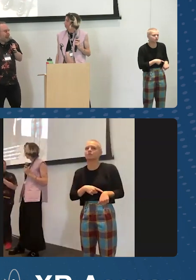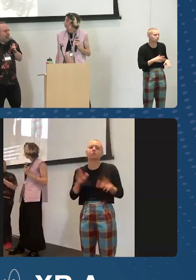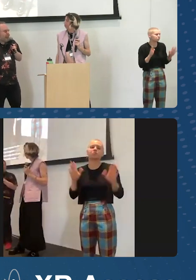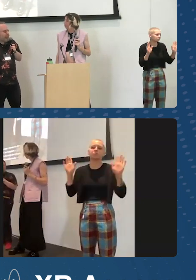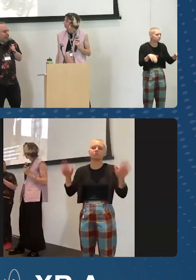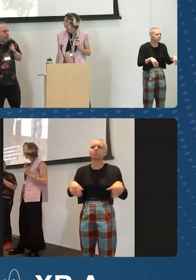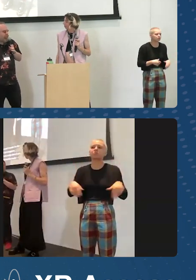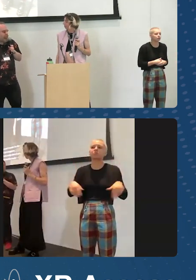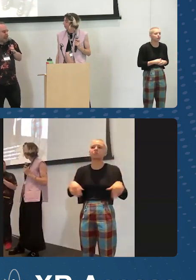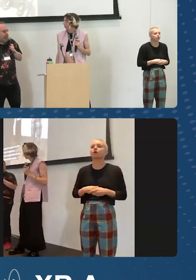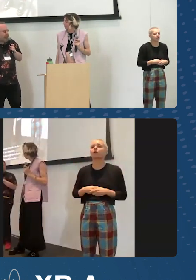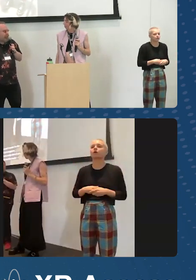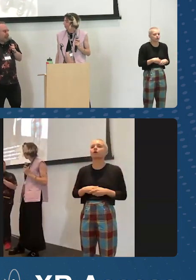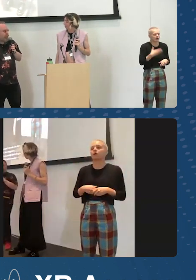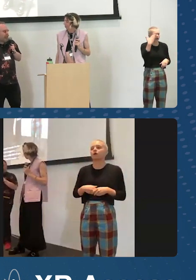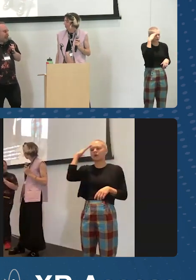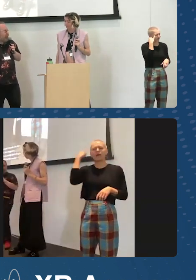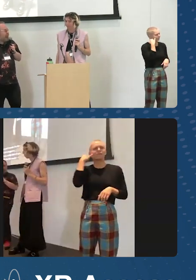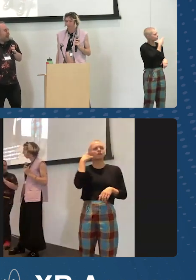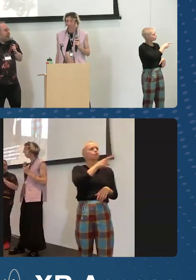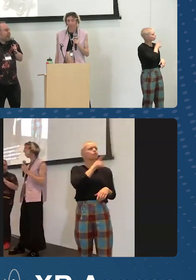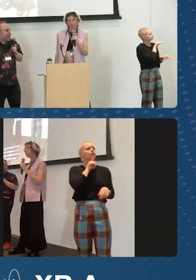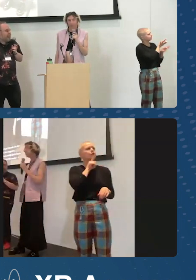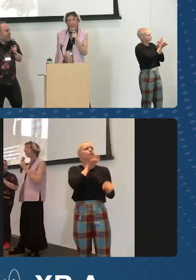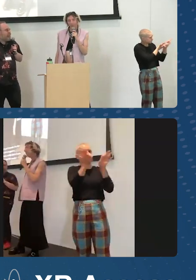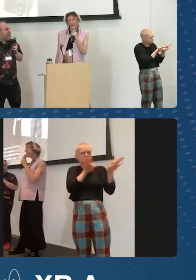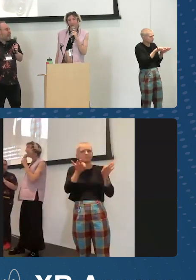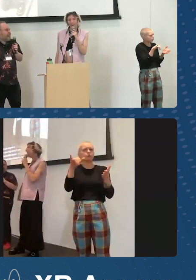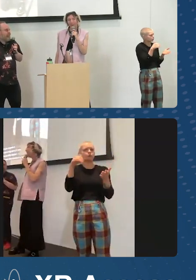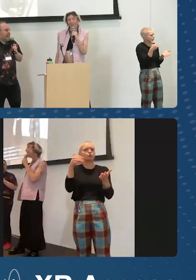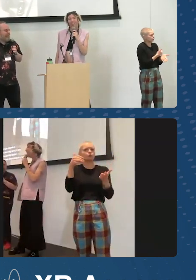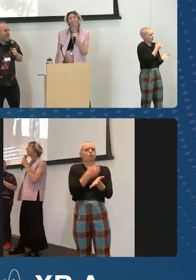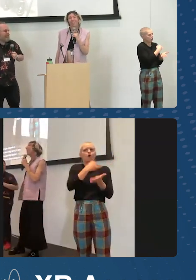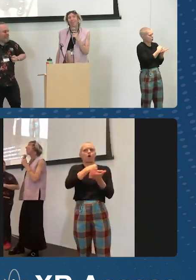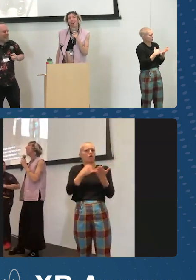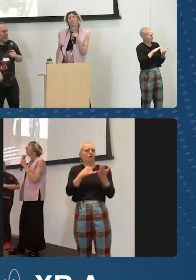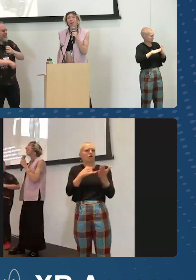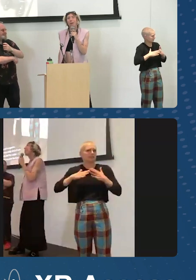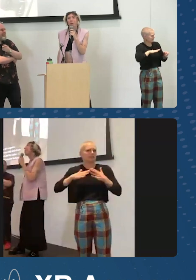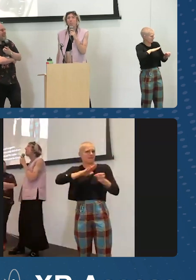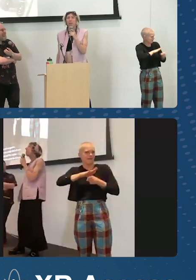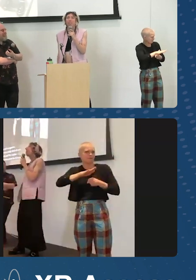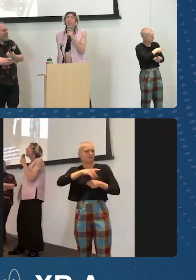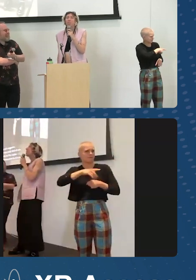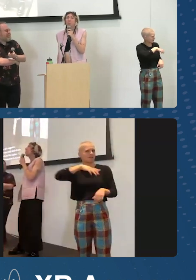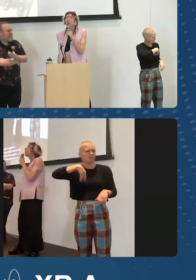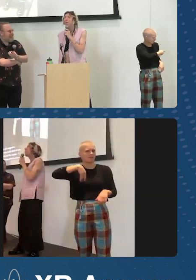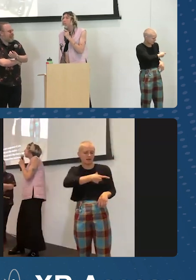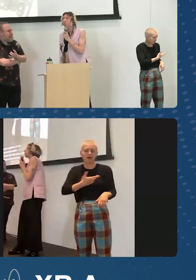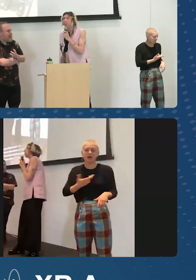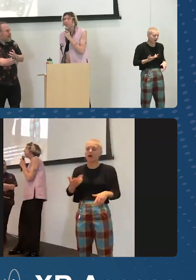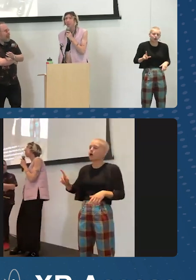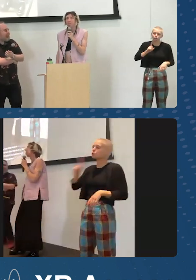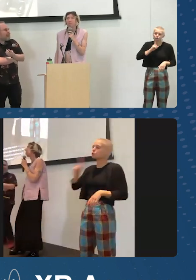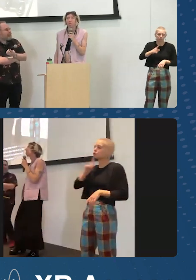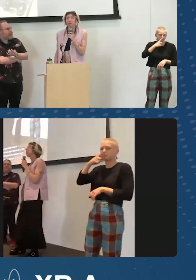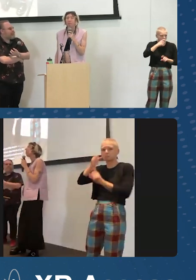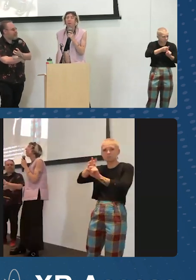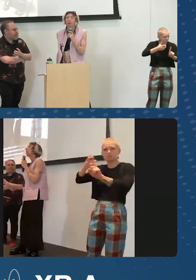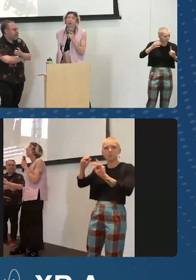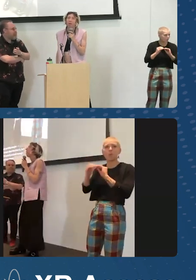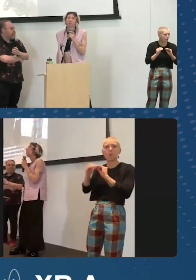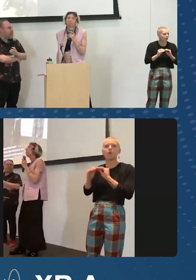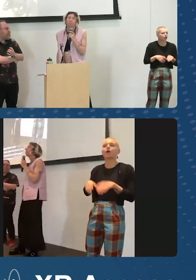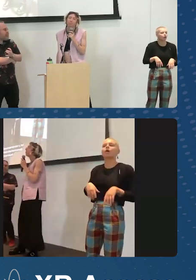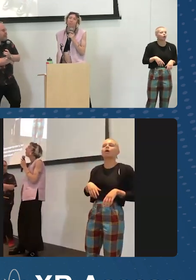I don't know if you told enough about what New Art City is. Sure. Right. Well, I mean, I think going off of what you just said also,